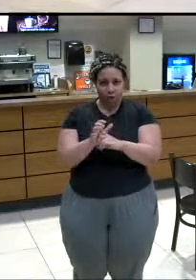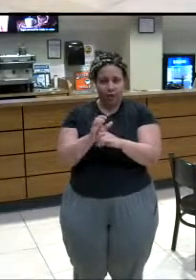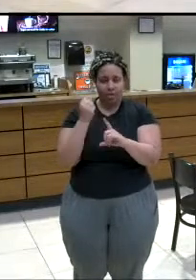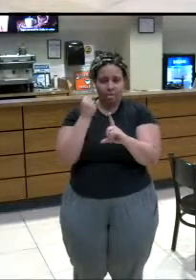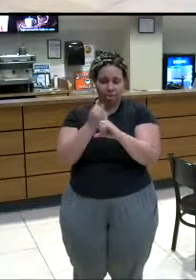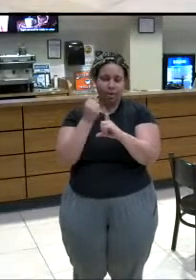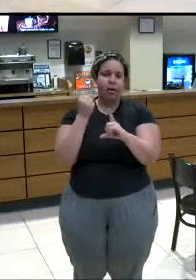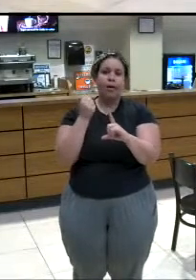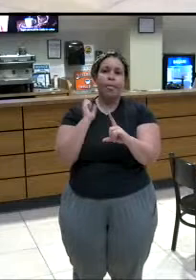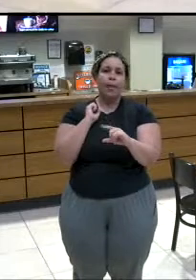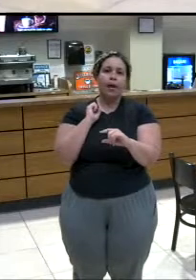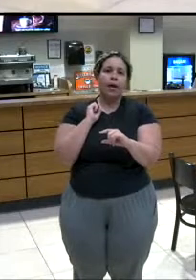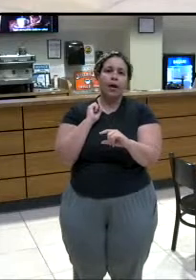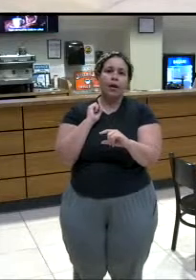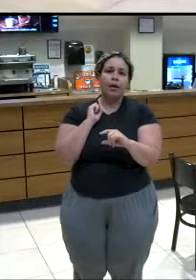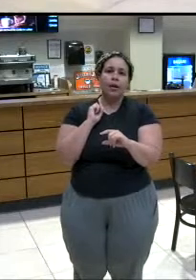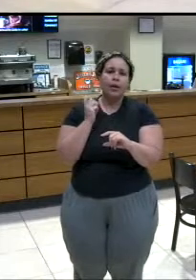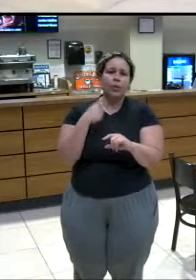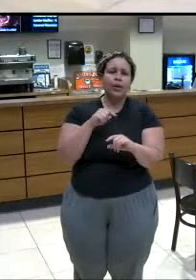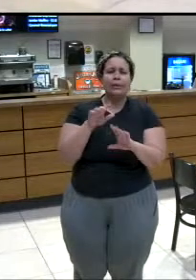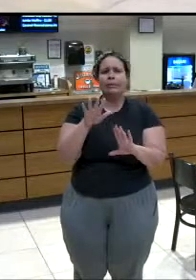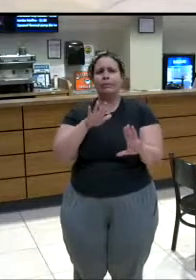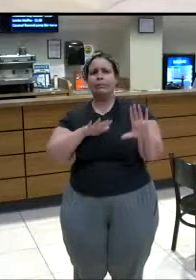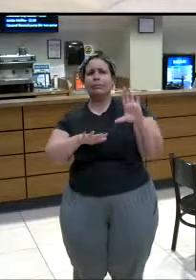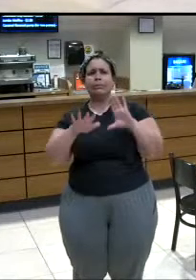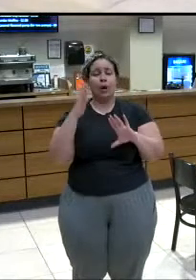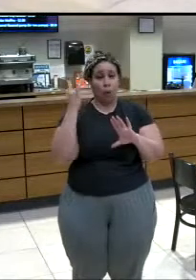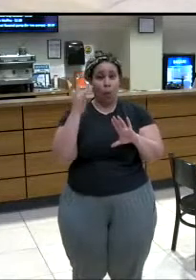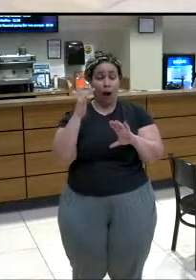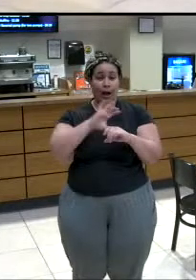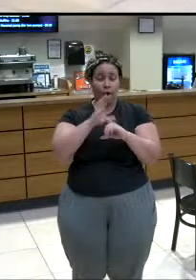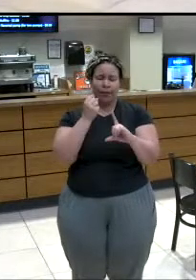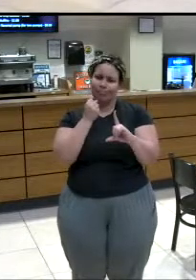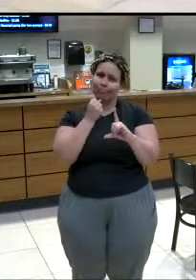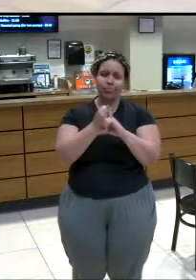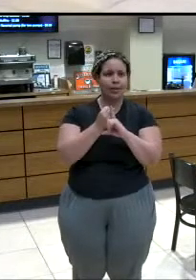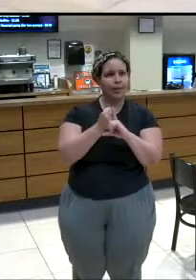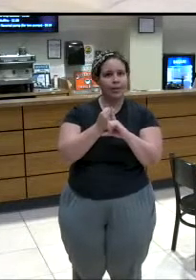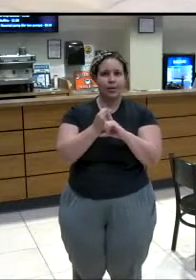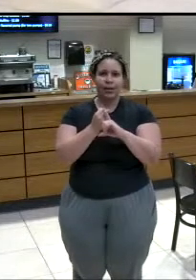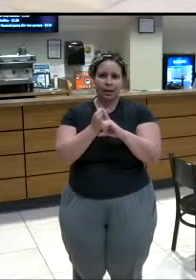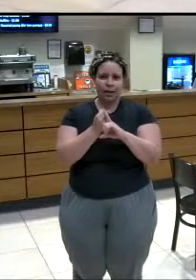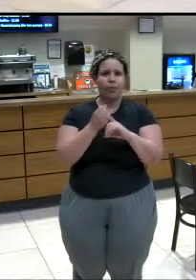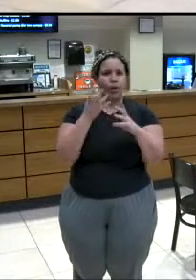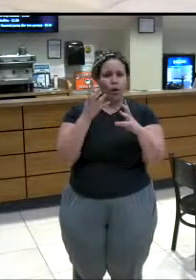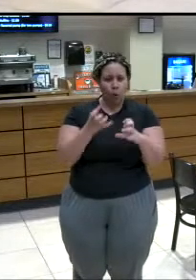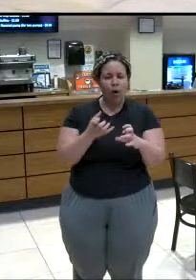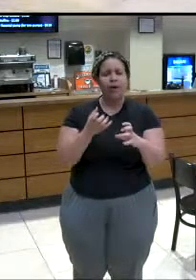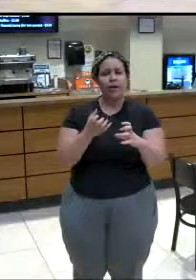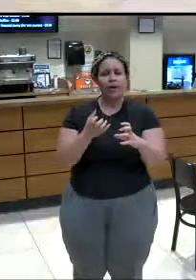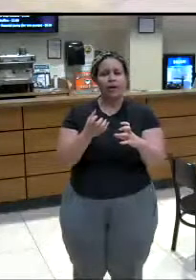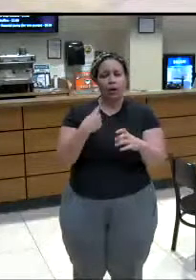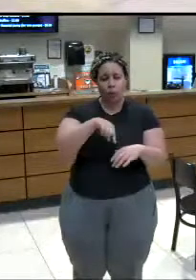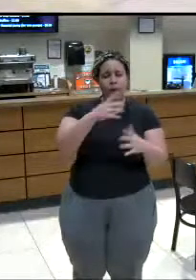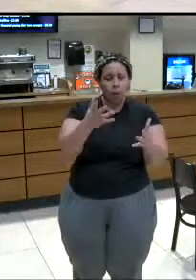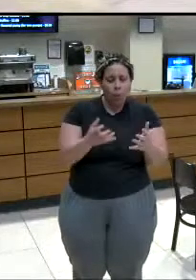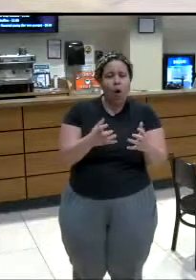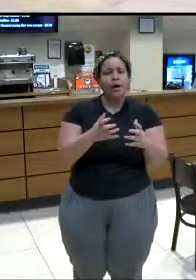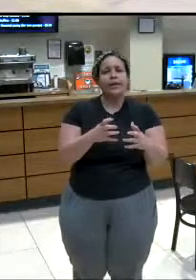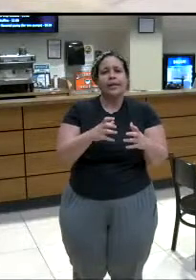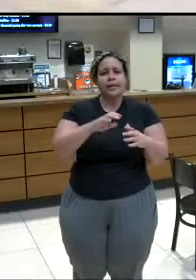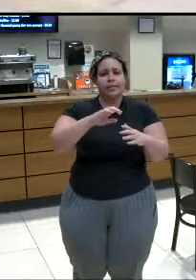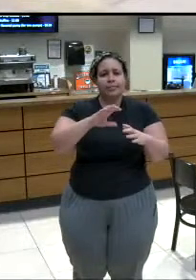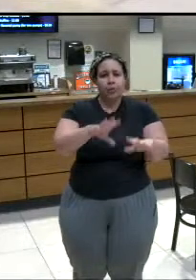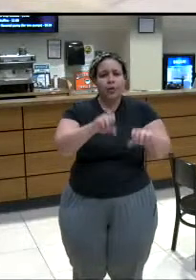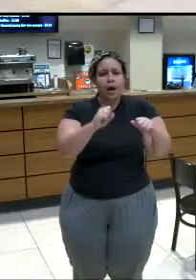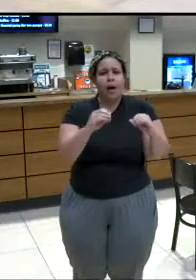spoke of. And we were hesitant because of COVID to implement those, but our teachers and our principals said we've gone without resources.